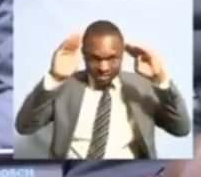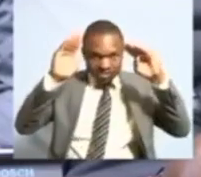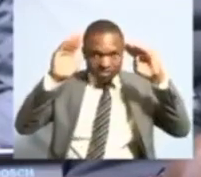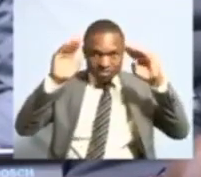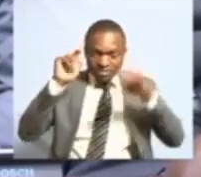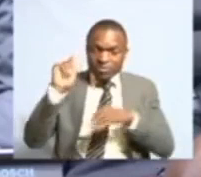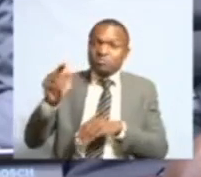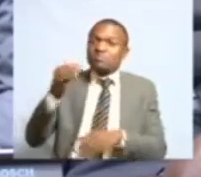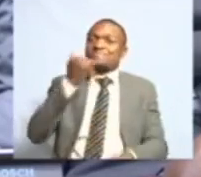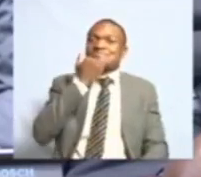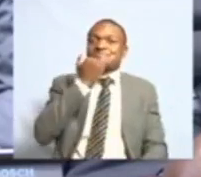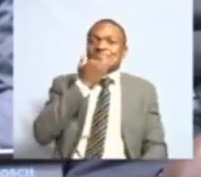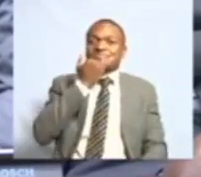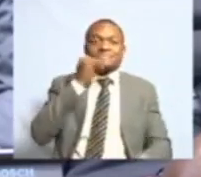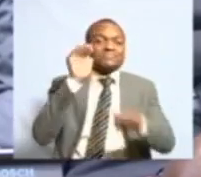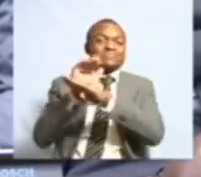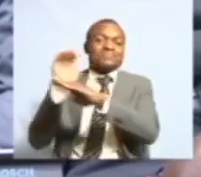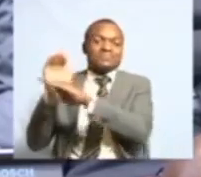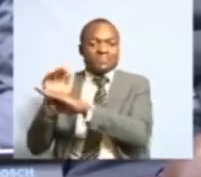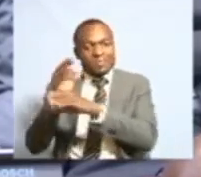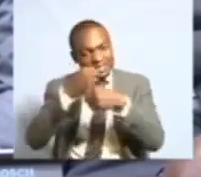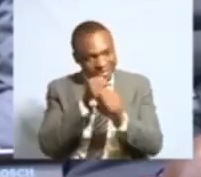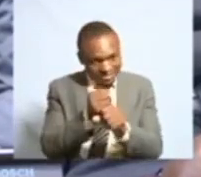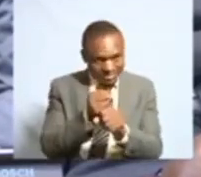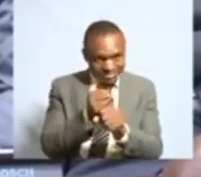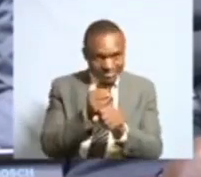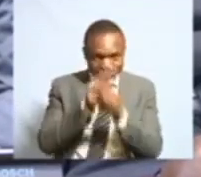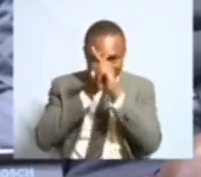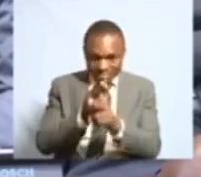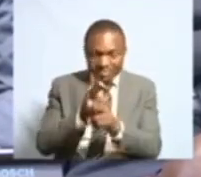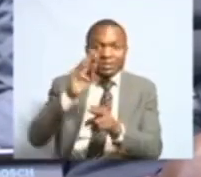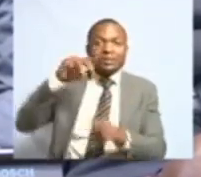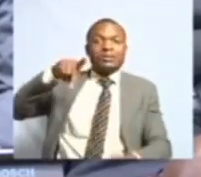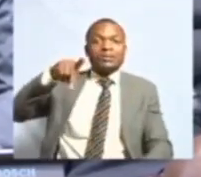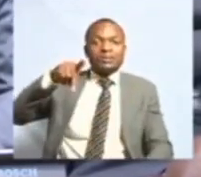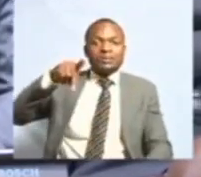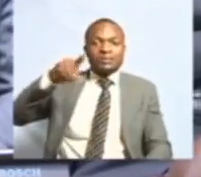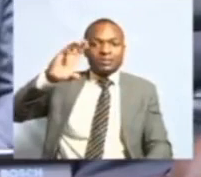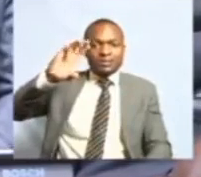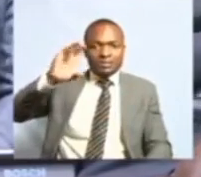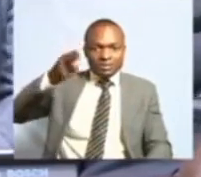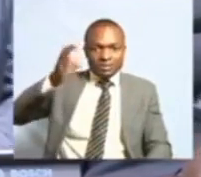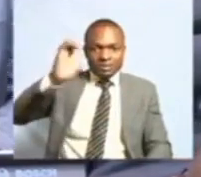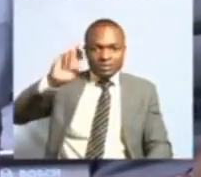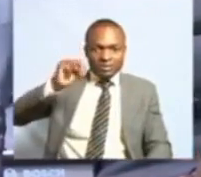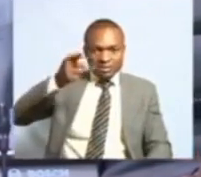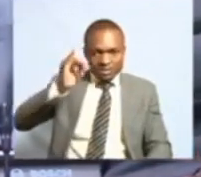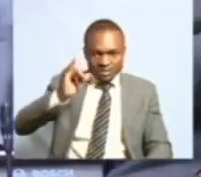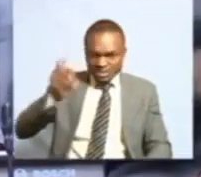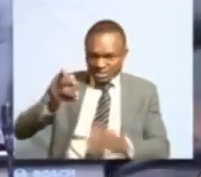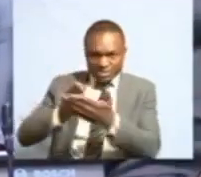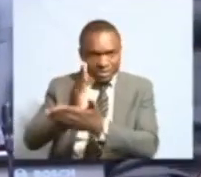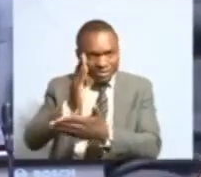the spurious comments made by the Honorable Member of Parliament for Chiyengi. Is